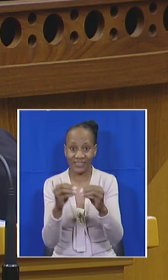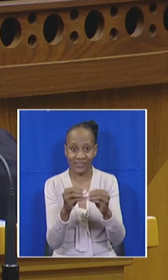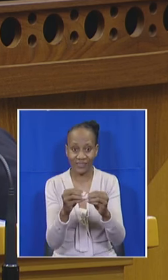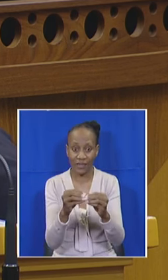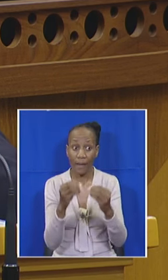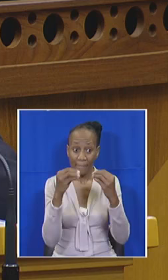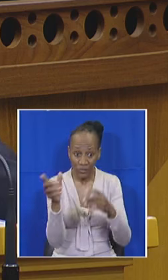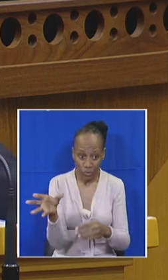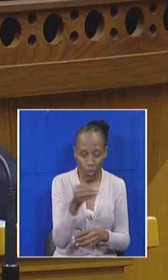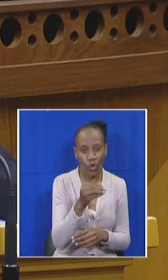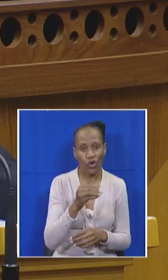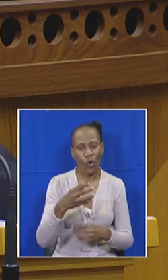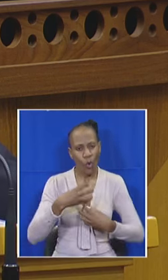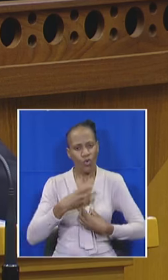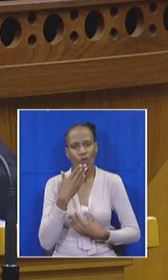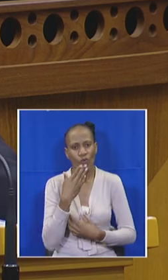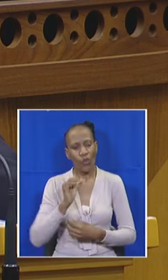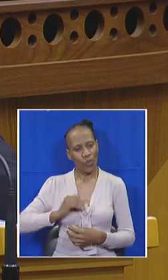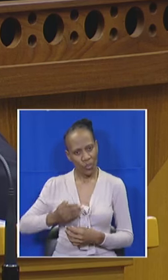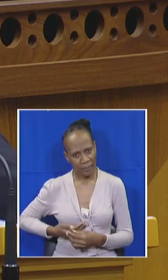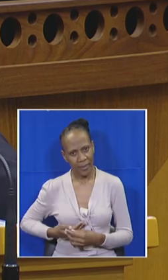nasezindaweni zasemakhaya